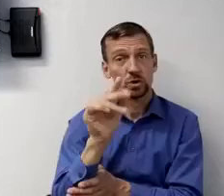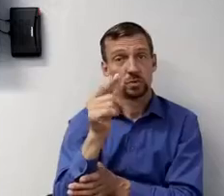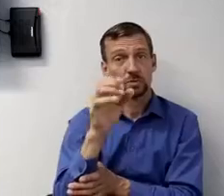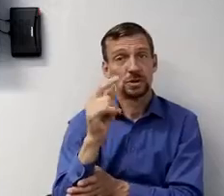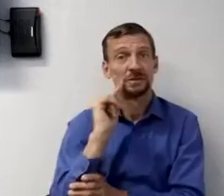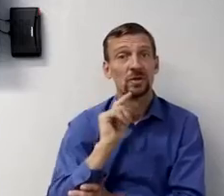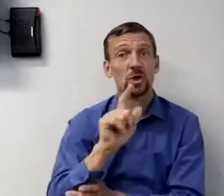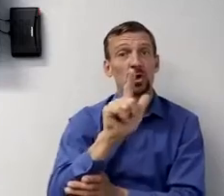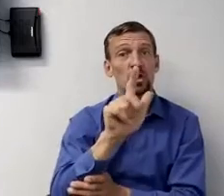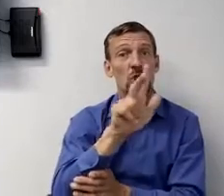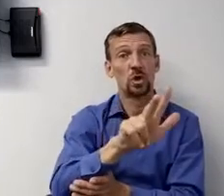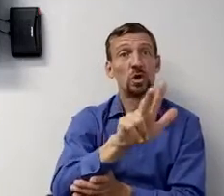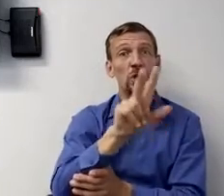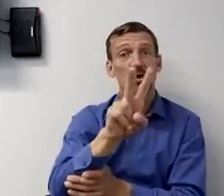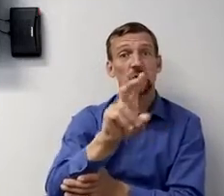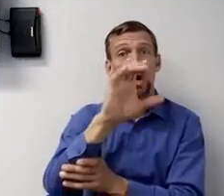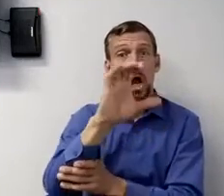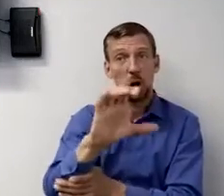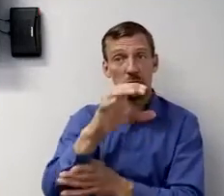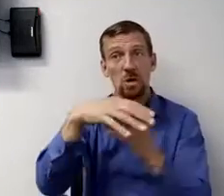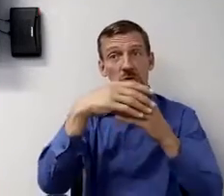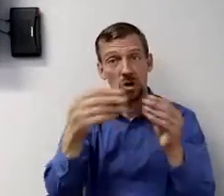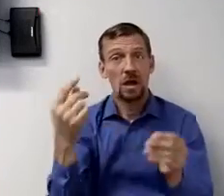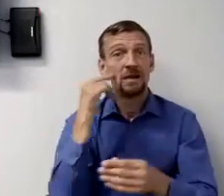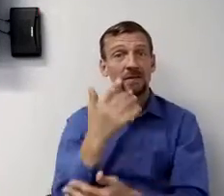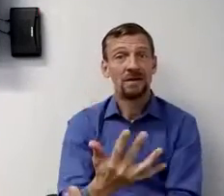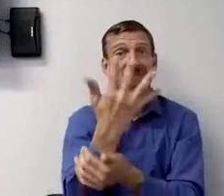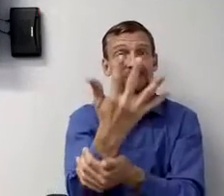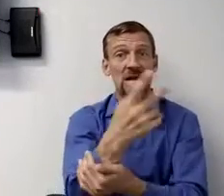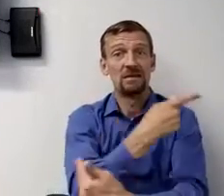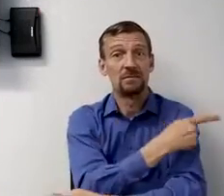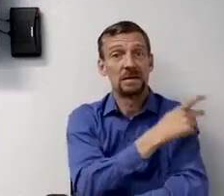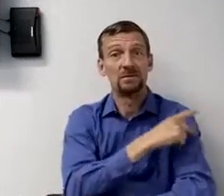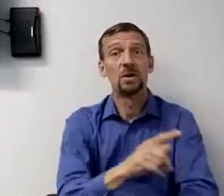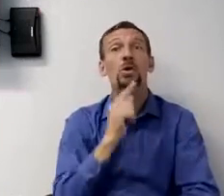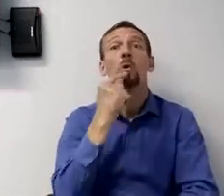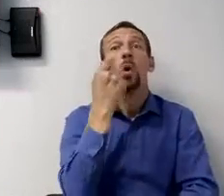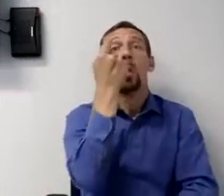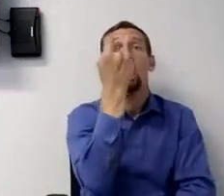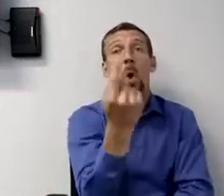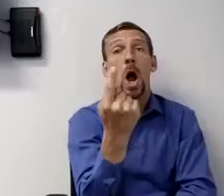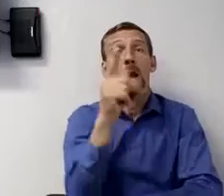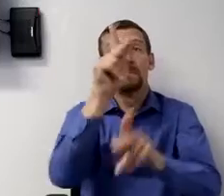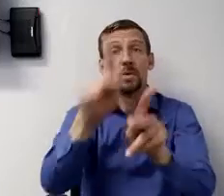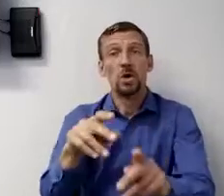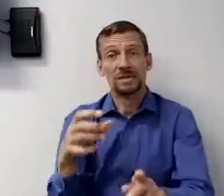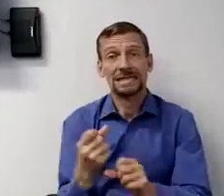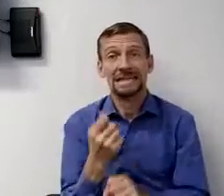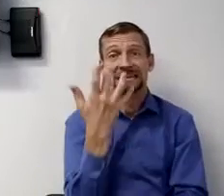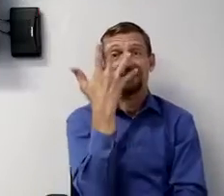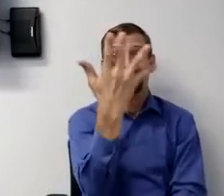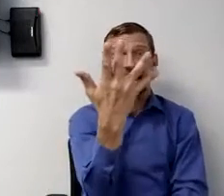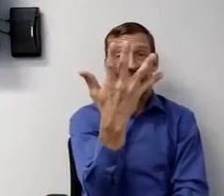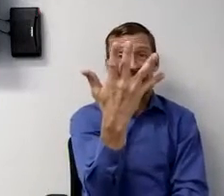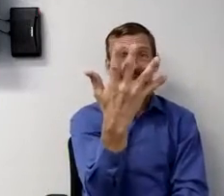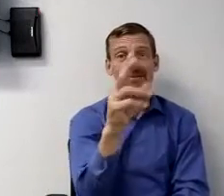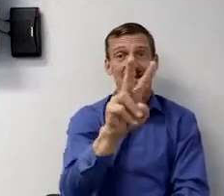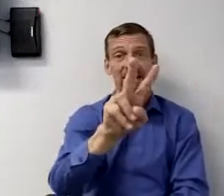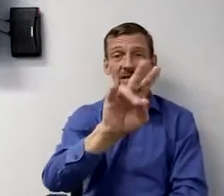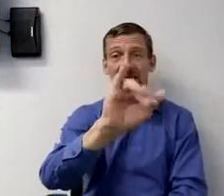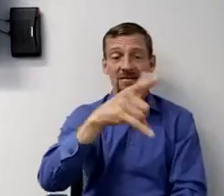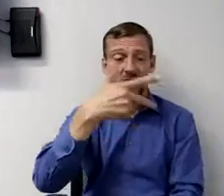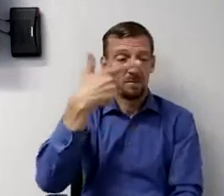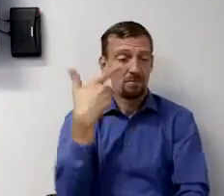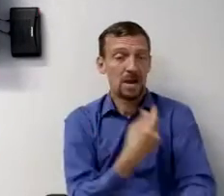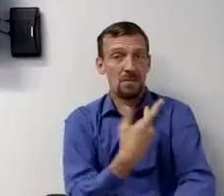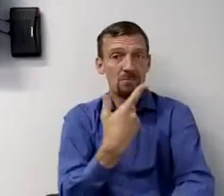per 5 vial treatment. So every patient generally gets 5 vials of it. A kit of